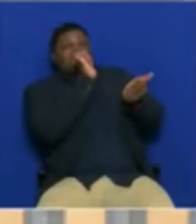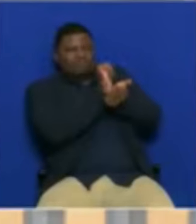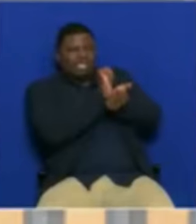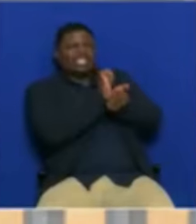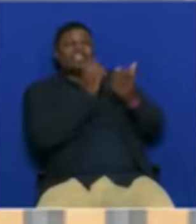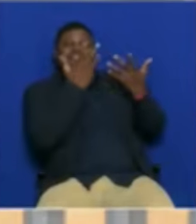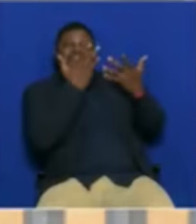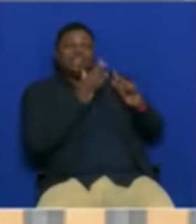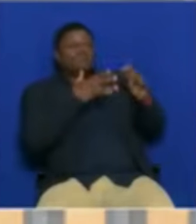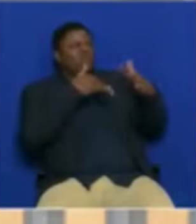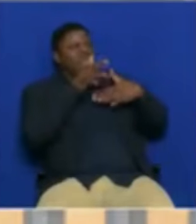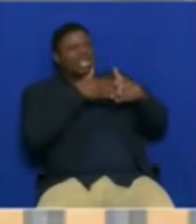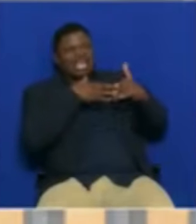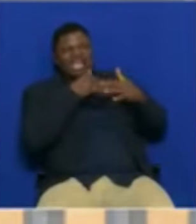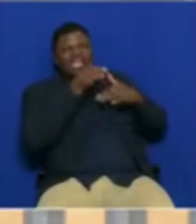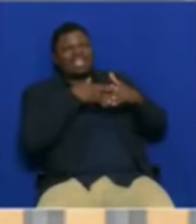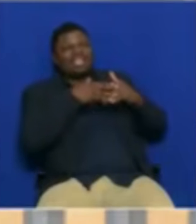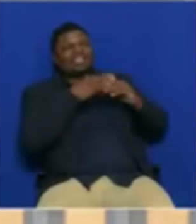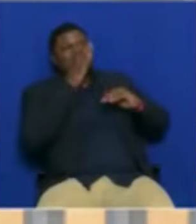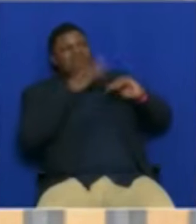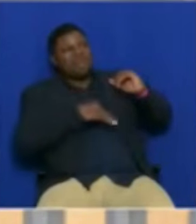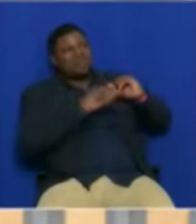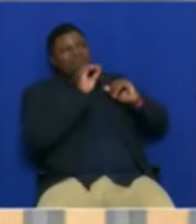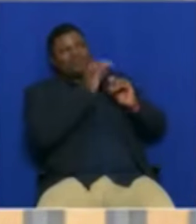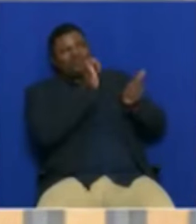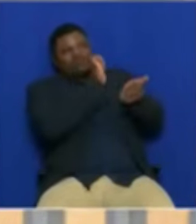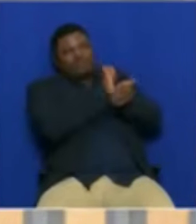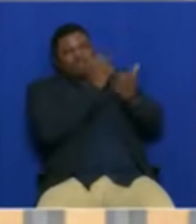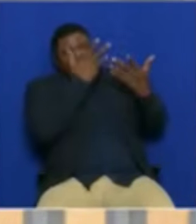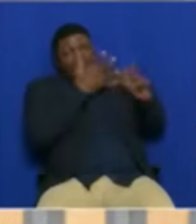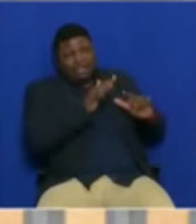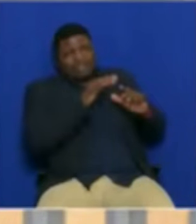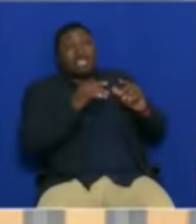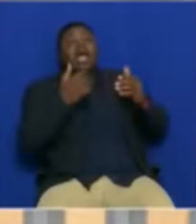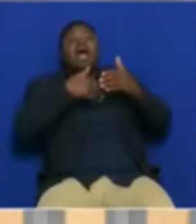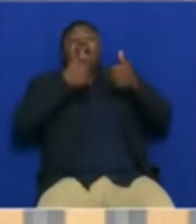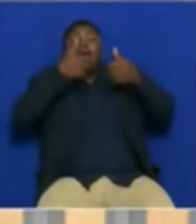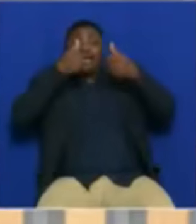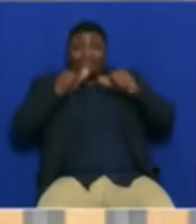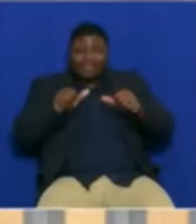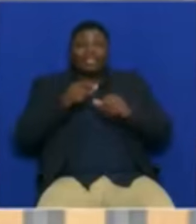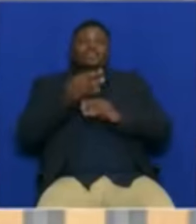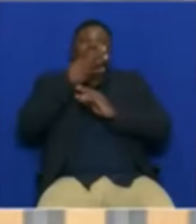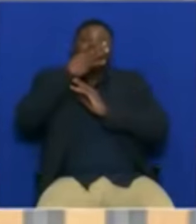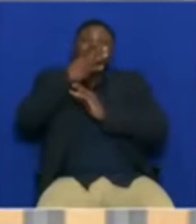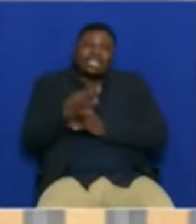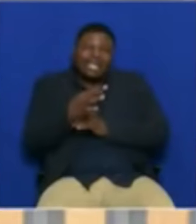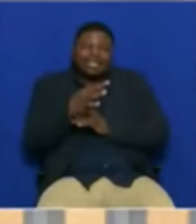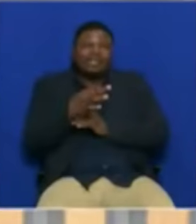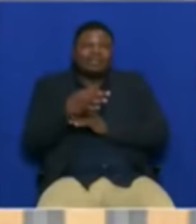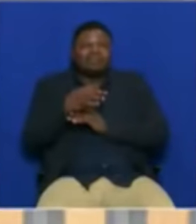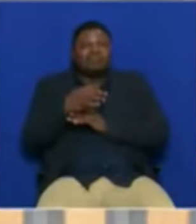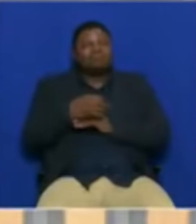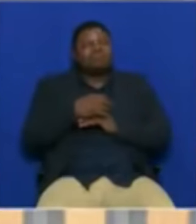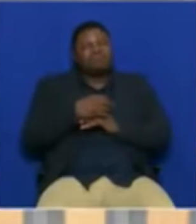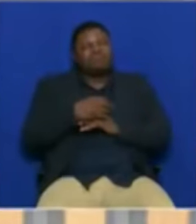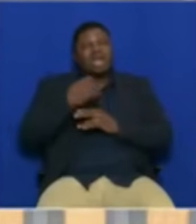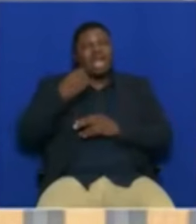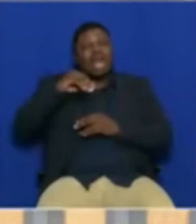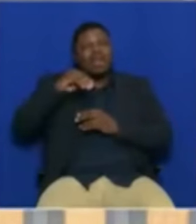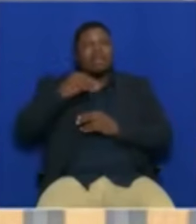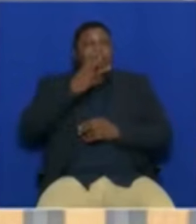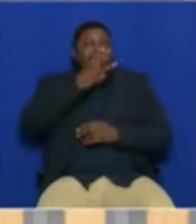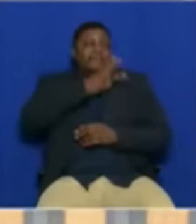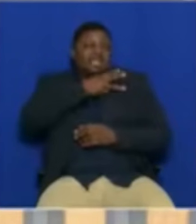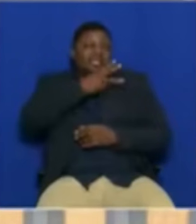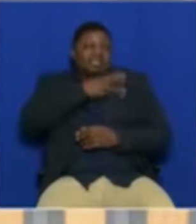you then basically say, therefore, you do not trust senior management. And you say this in the context of